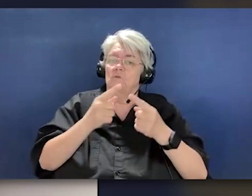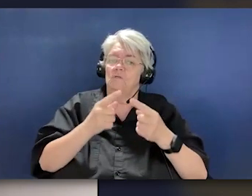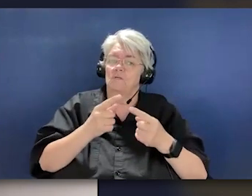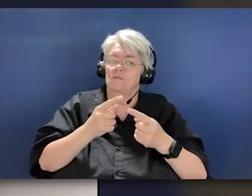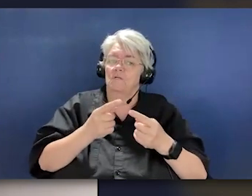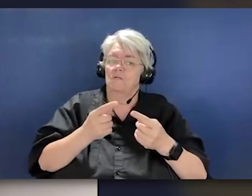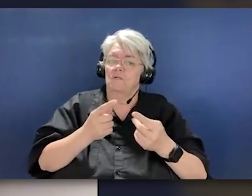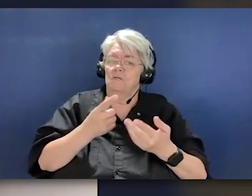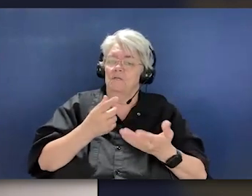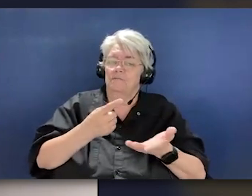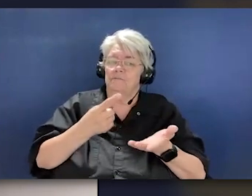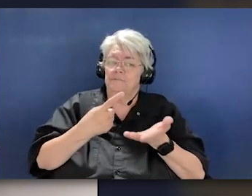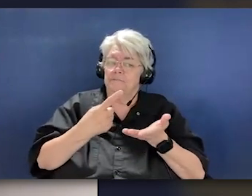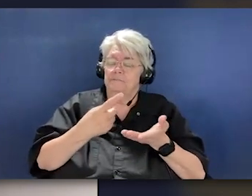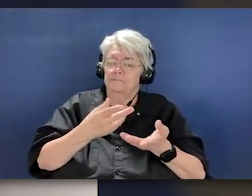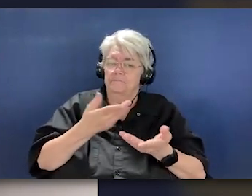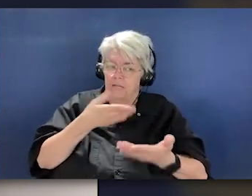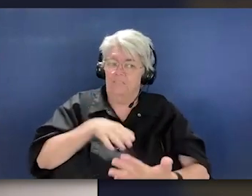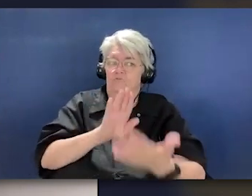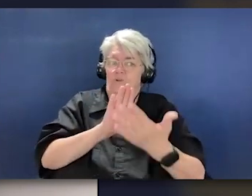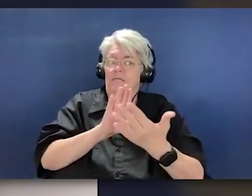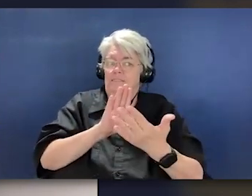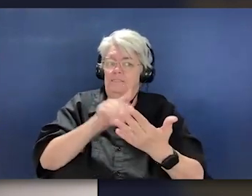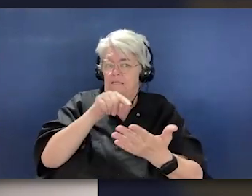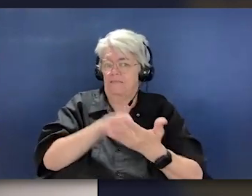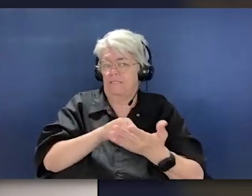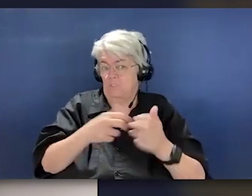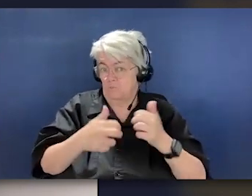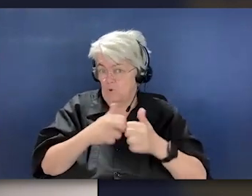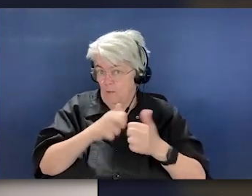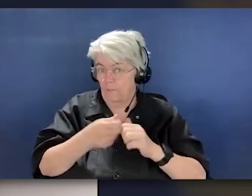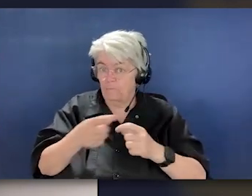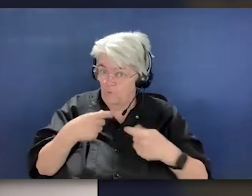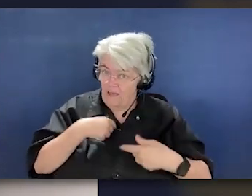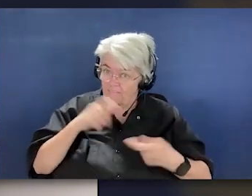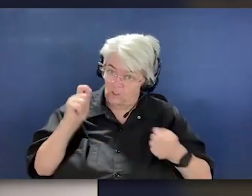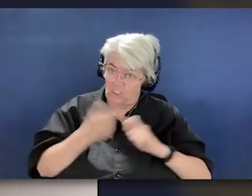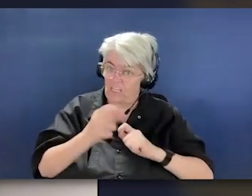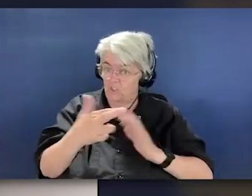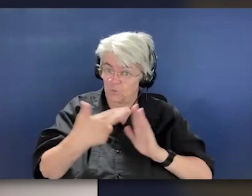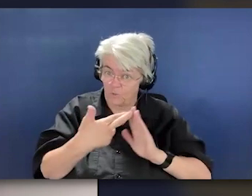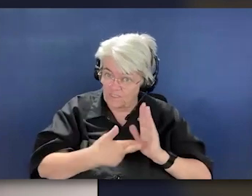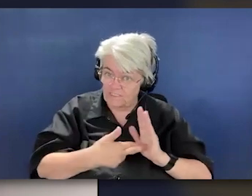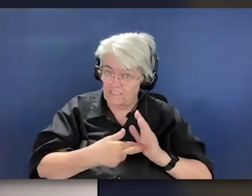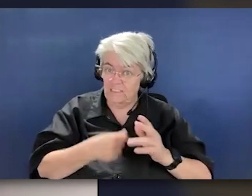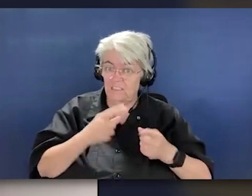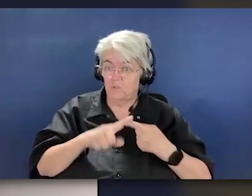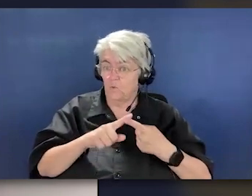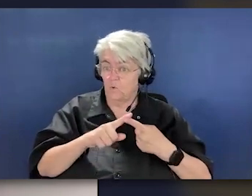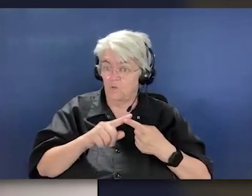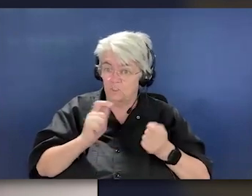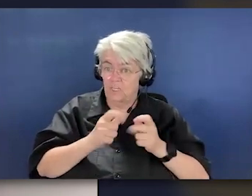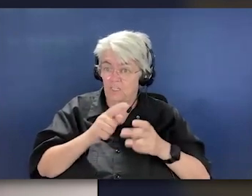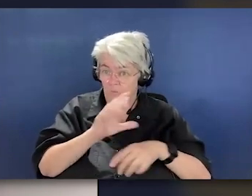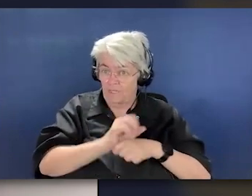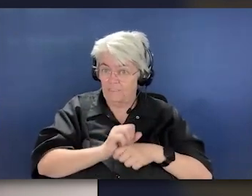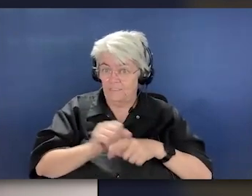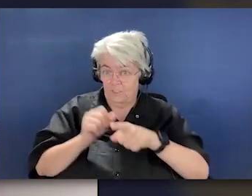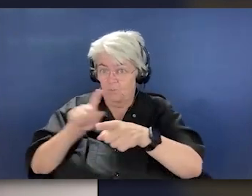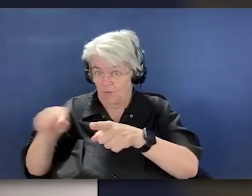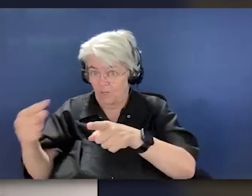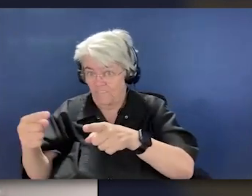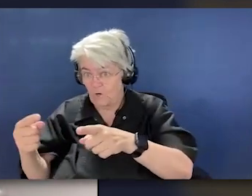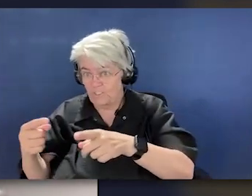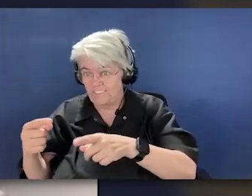involving generative AI technologies? Have your institutions updated policies or practices? Do you want to go first on that